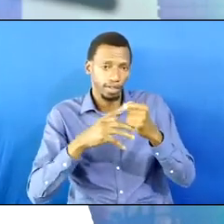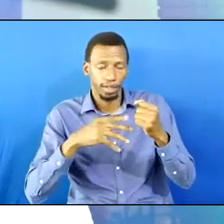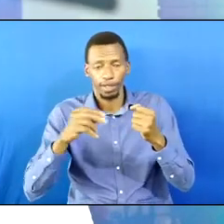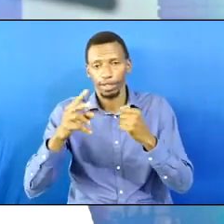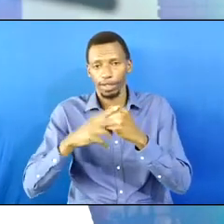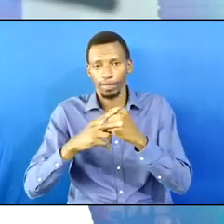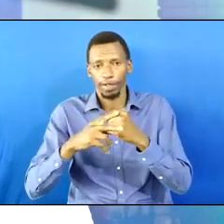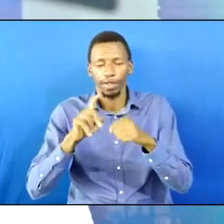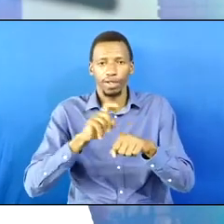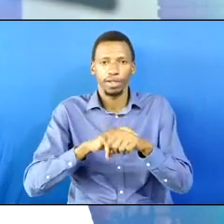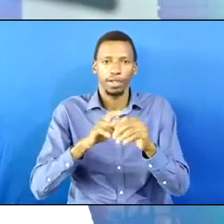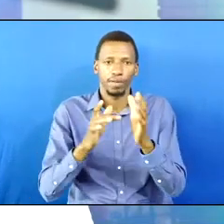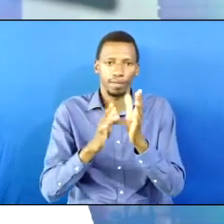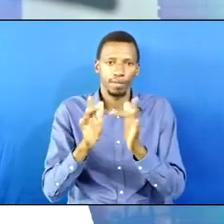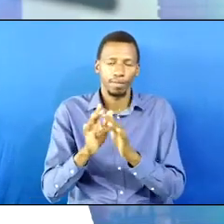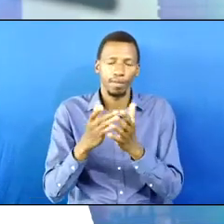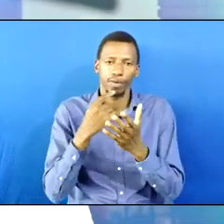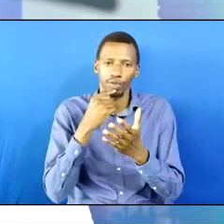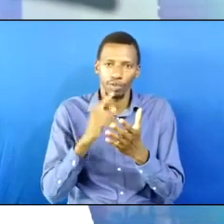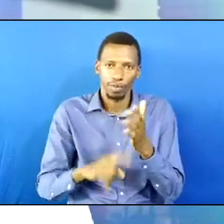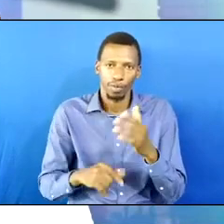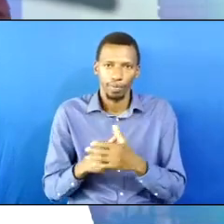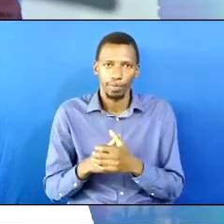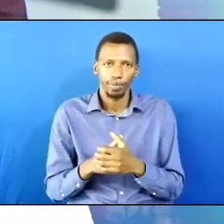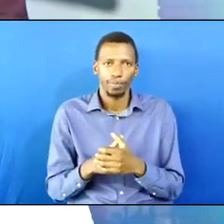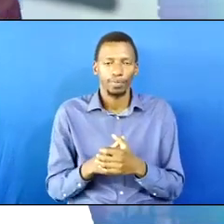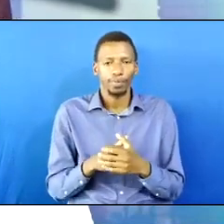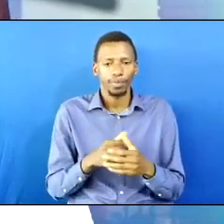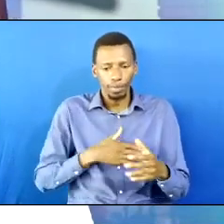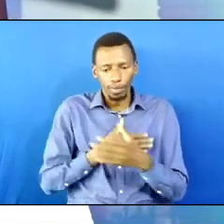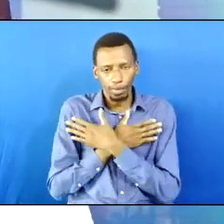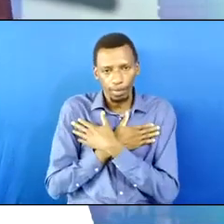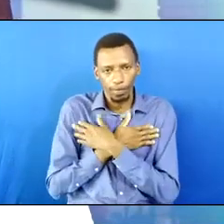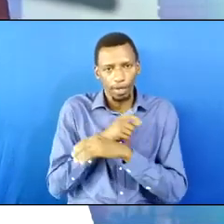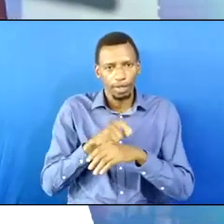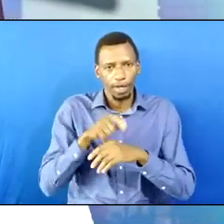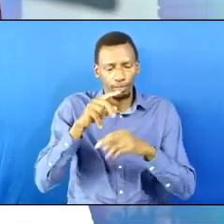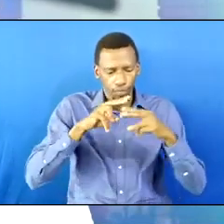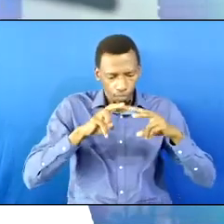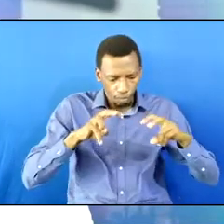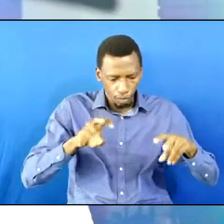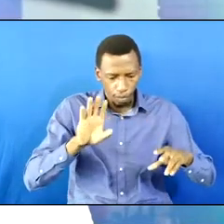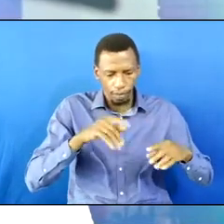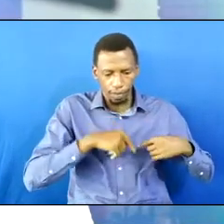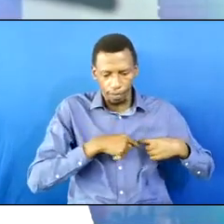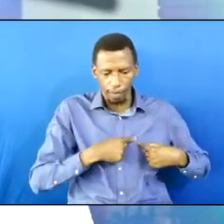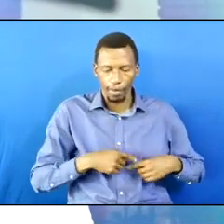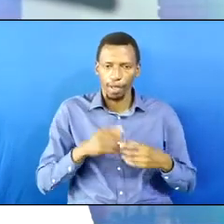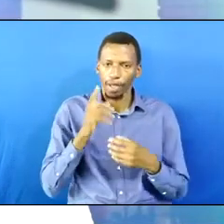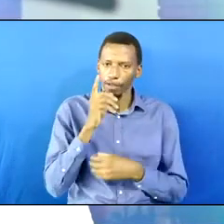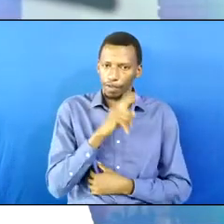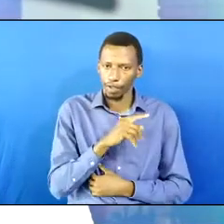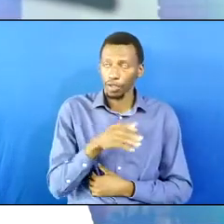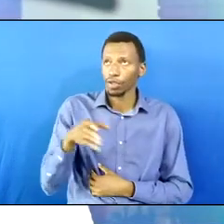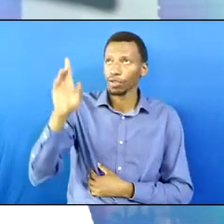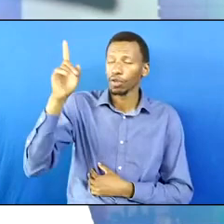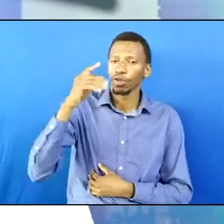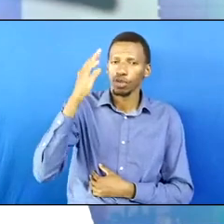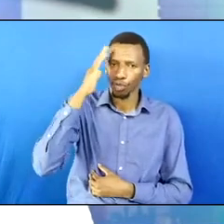Where the Bible says, friend, after you have searched your heart, and the God who knows you